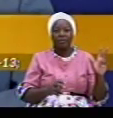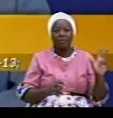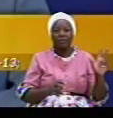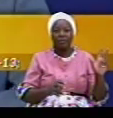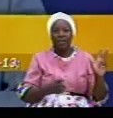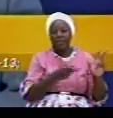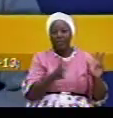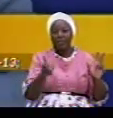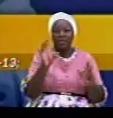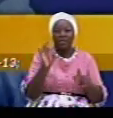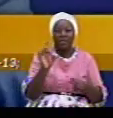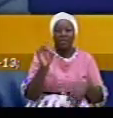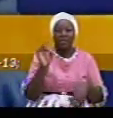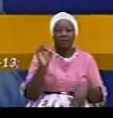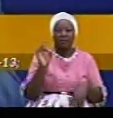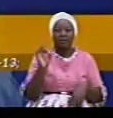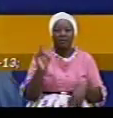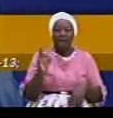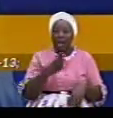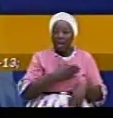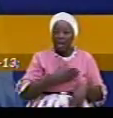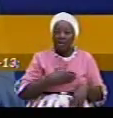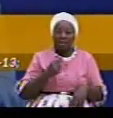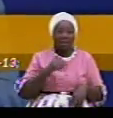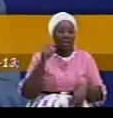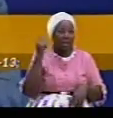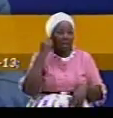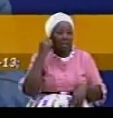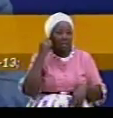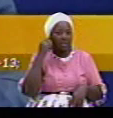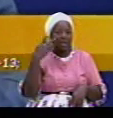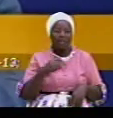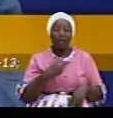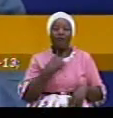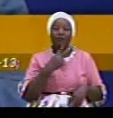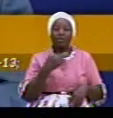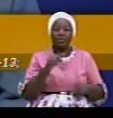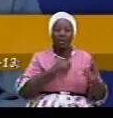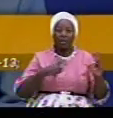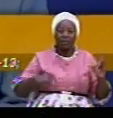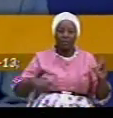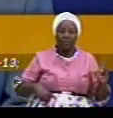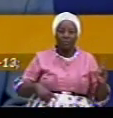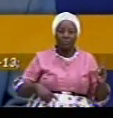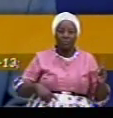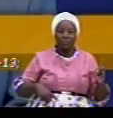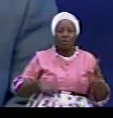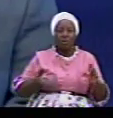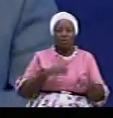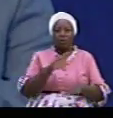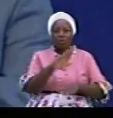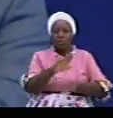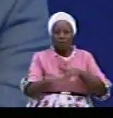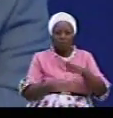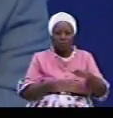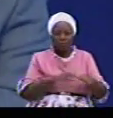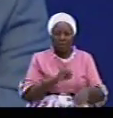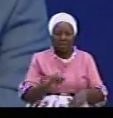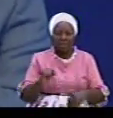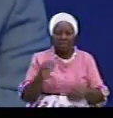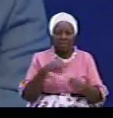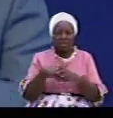verse 8. And he heard the voice of the Lord walking in the